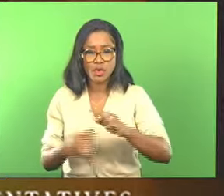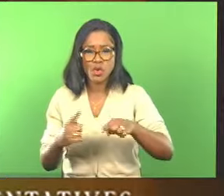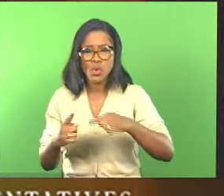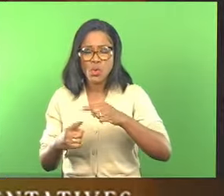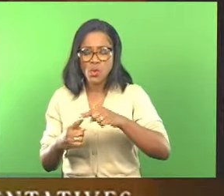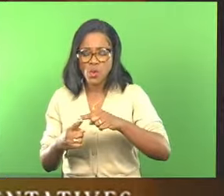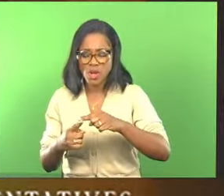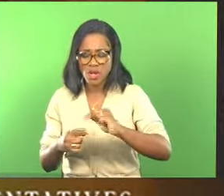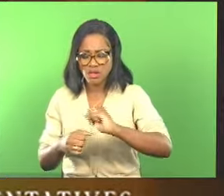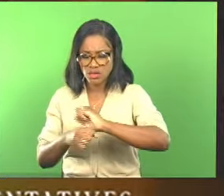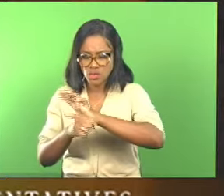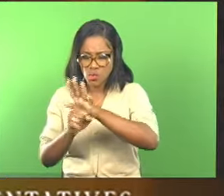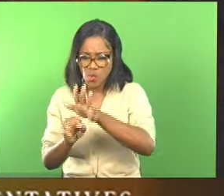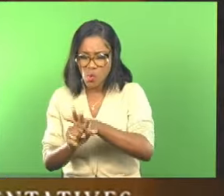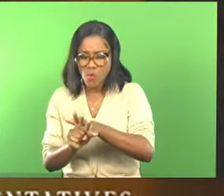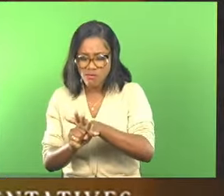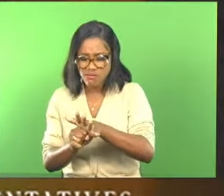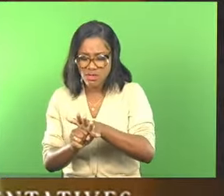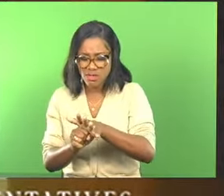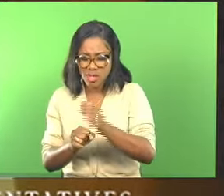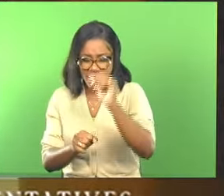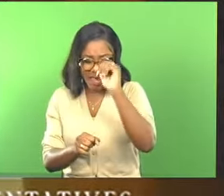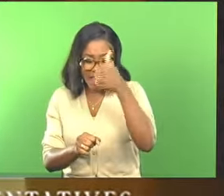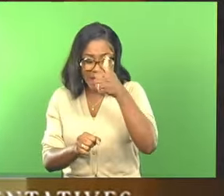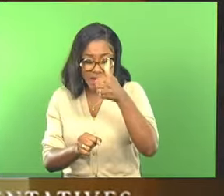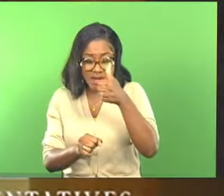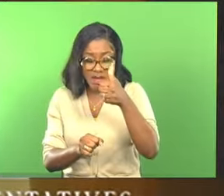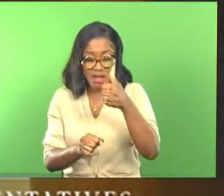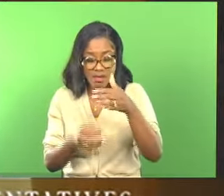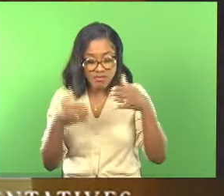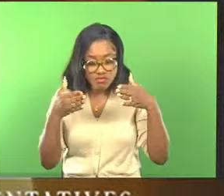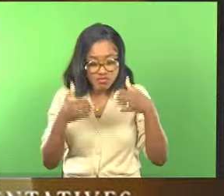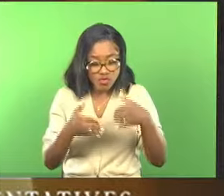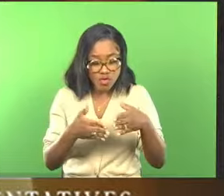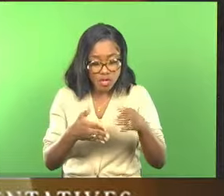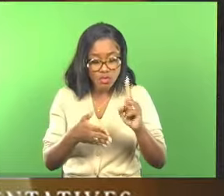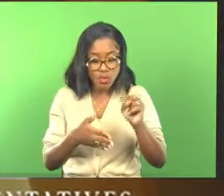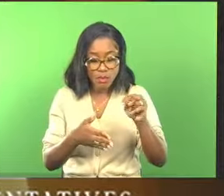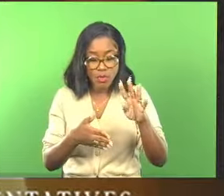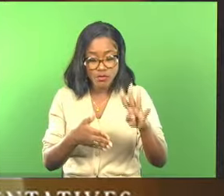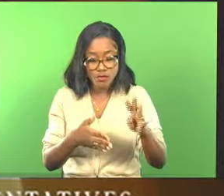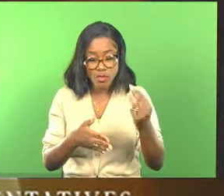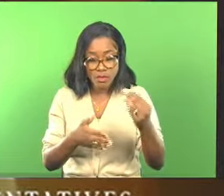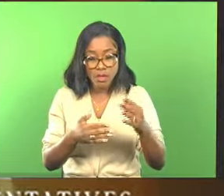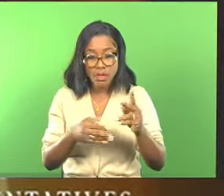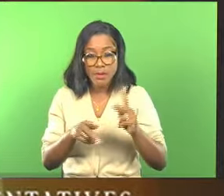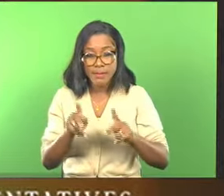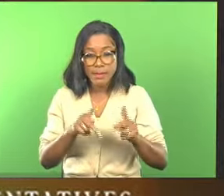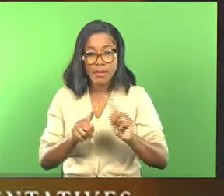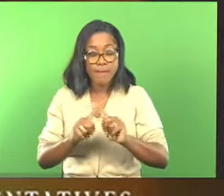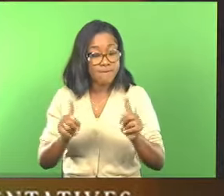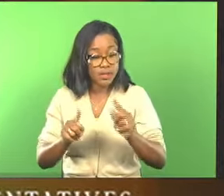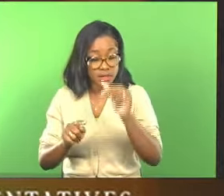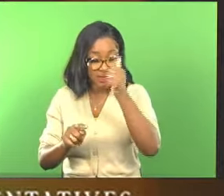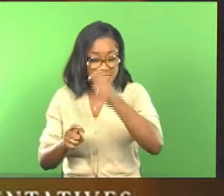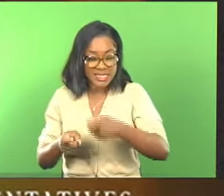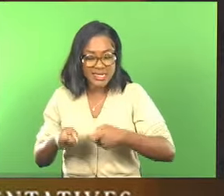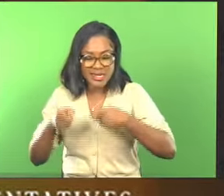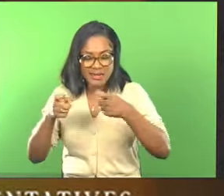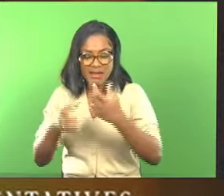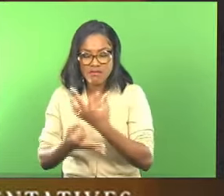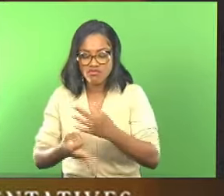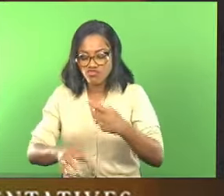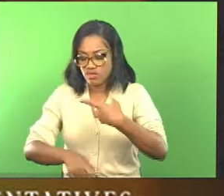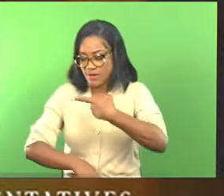our 1.4 billion people, India provided vaccine and